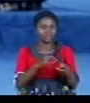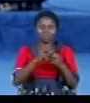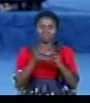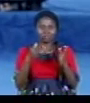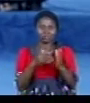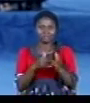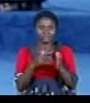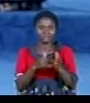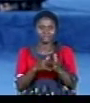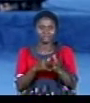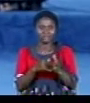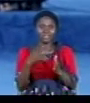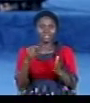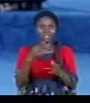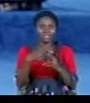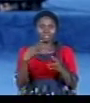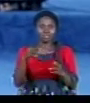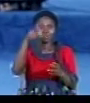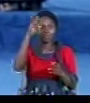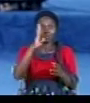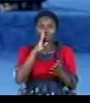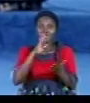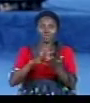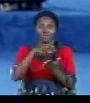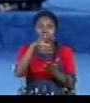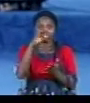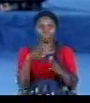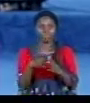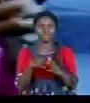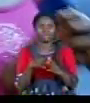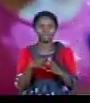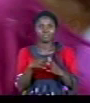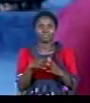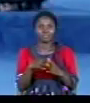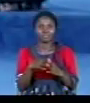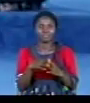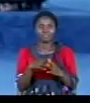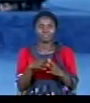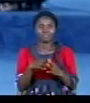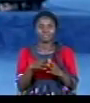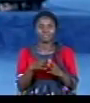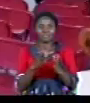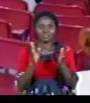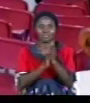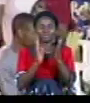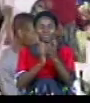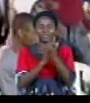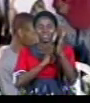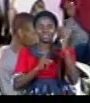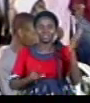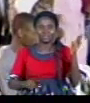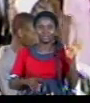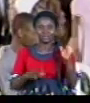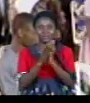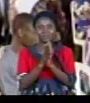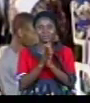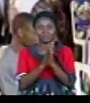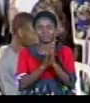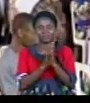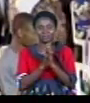what God cannot do does not exist, and it can never, never exist. You are here. Praise the